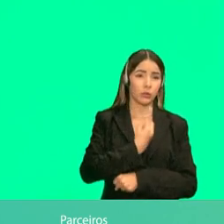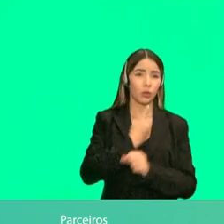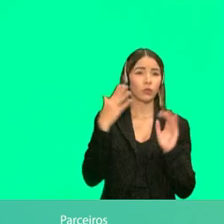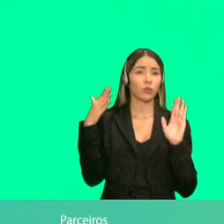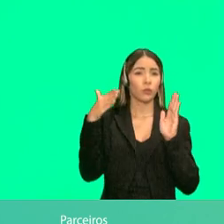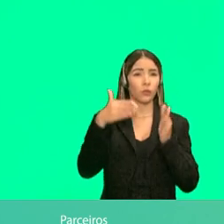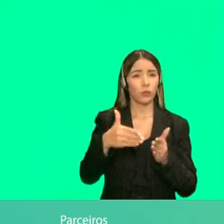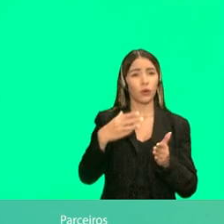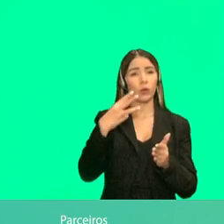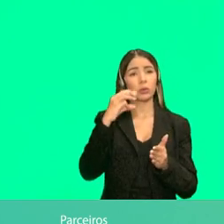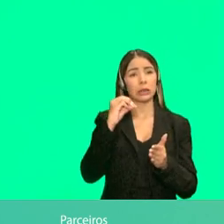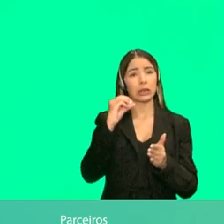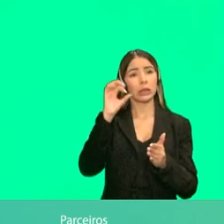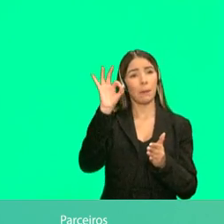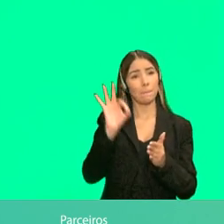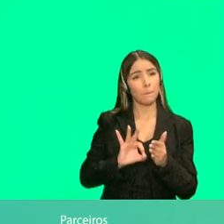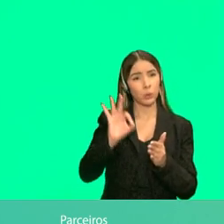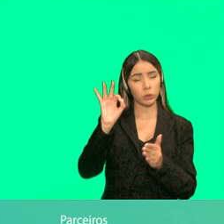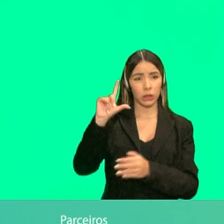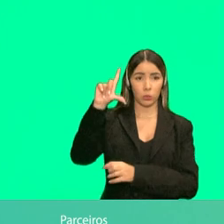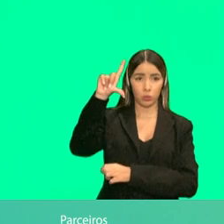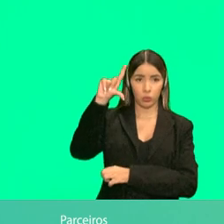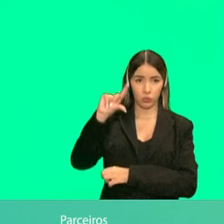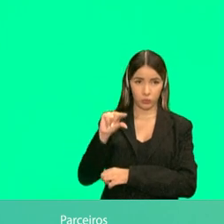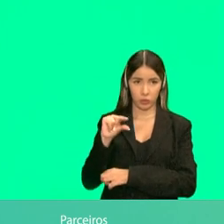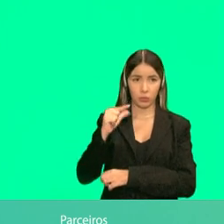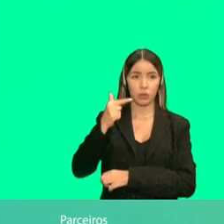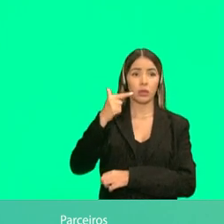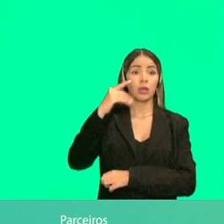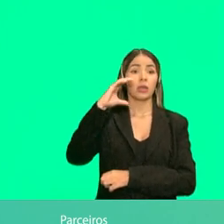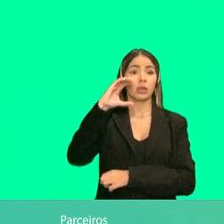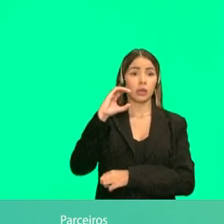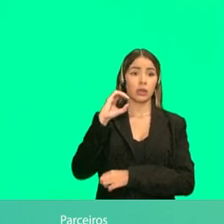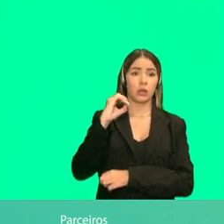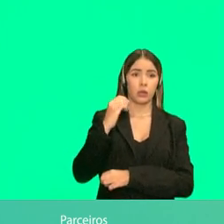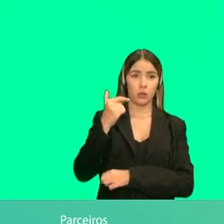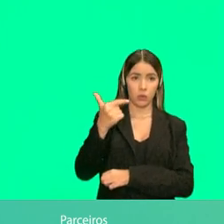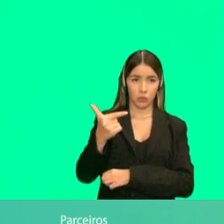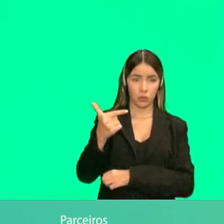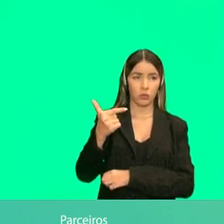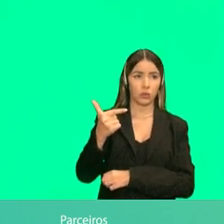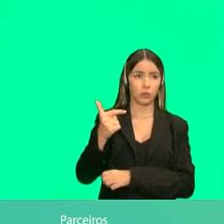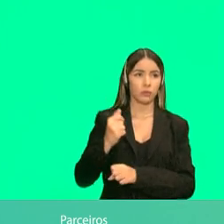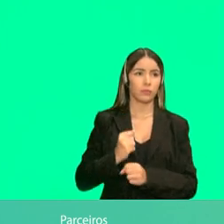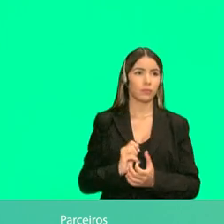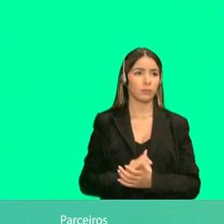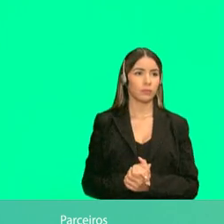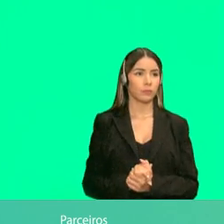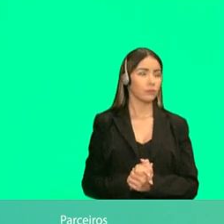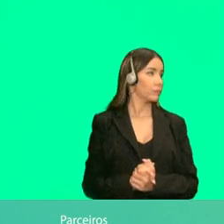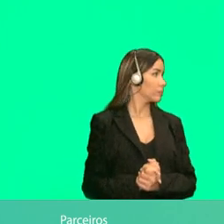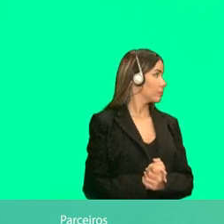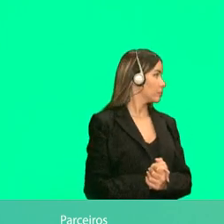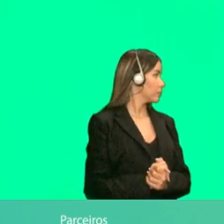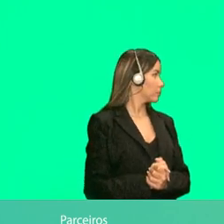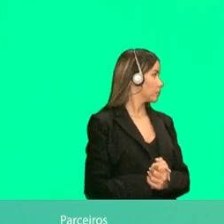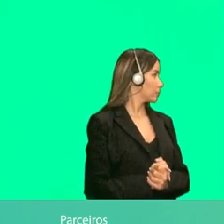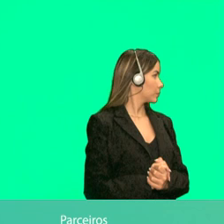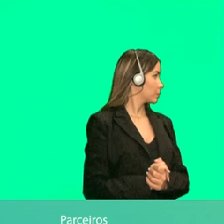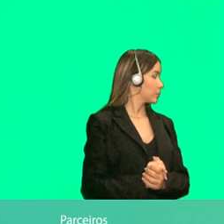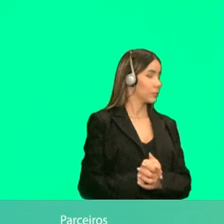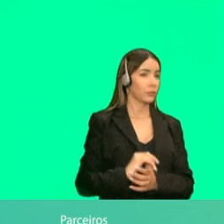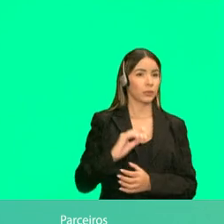reductions in 30%. Scope 1 is direct emissions, and scope 2 are indirect emissions. We have a strategy